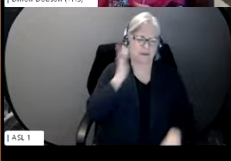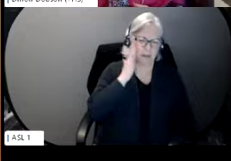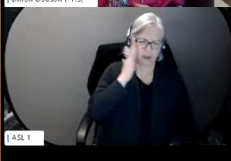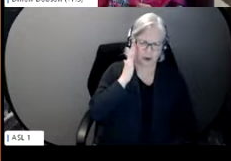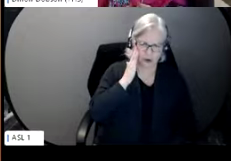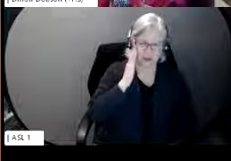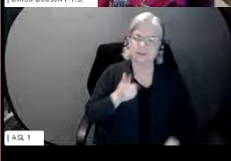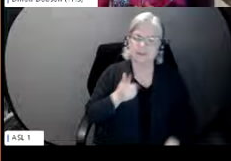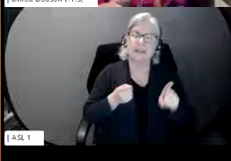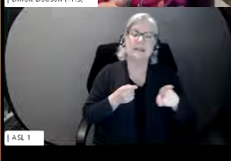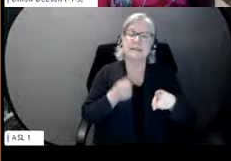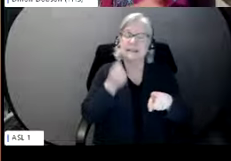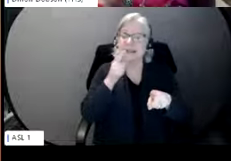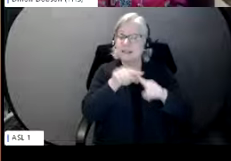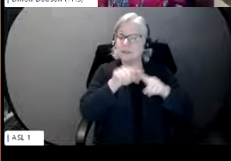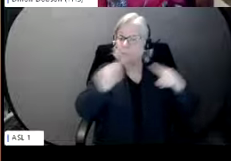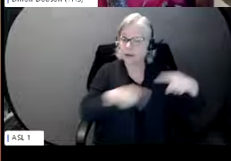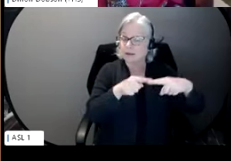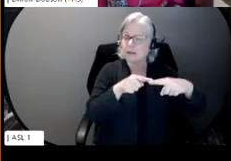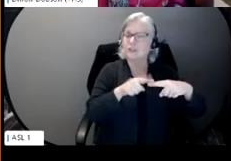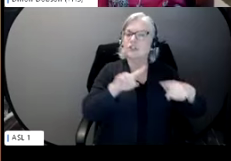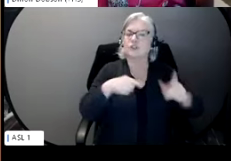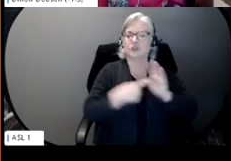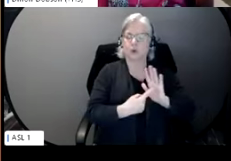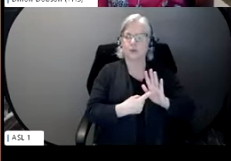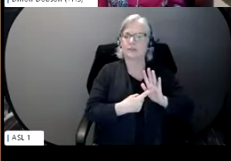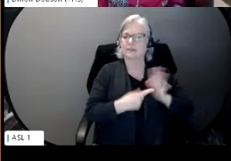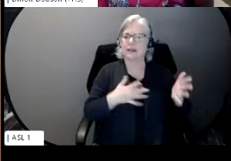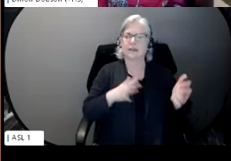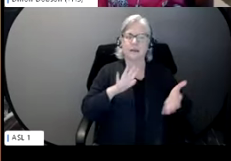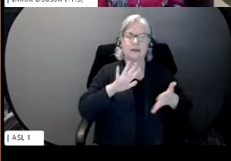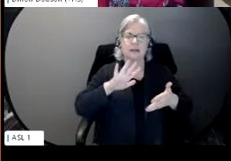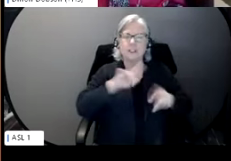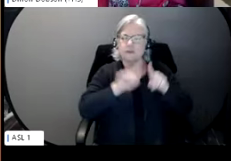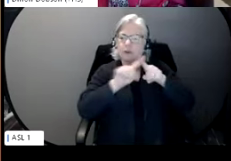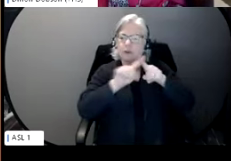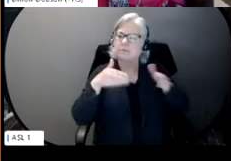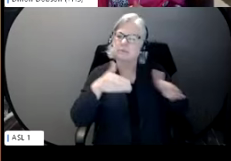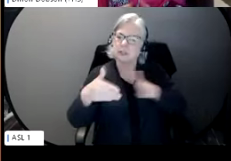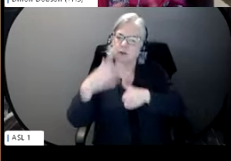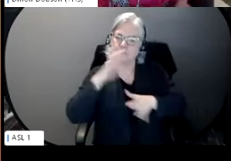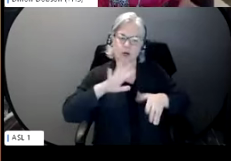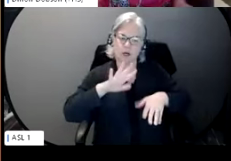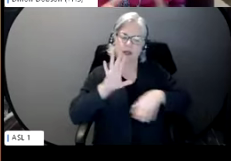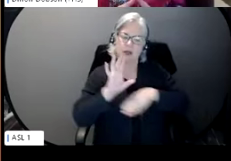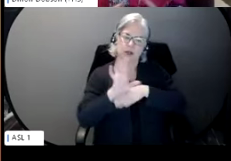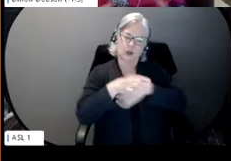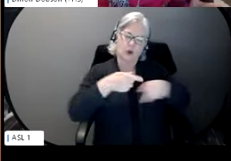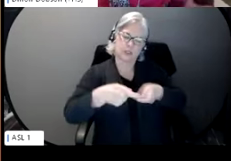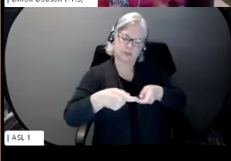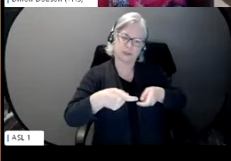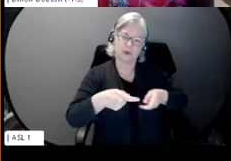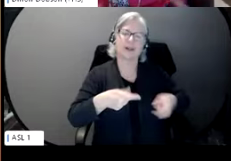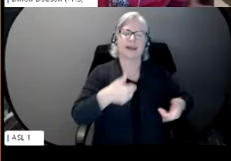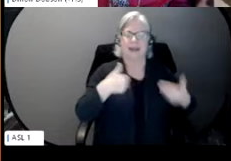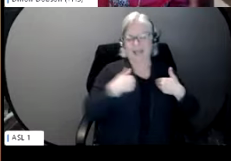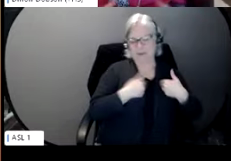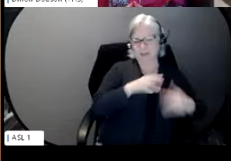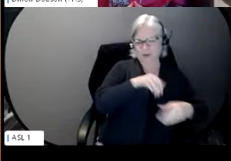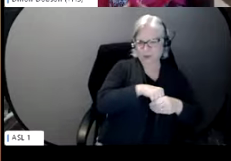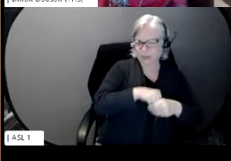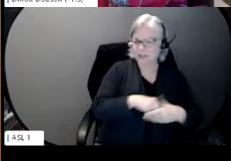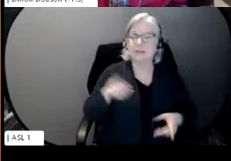abuse is incorporated into other types of coercive control tactics that are utilized. So we're using threats and